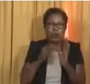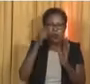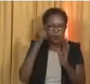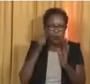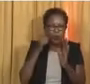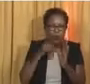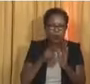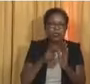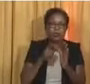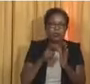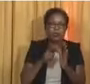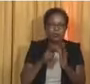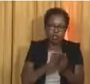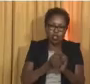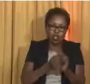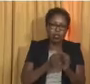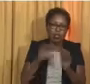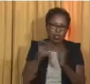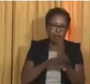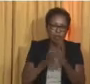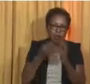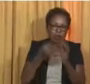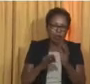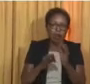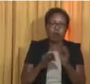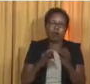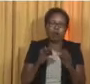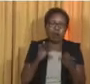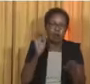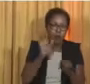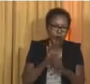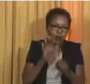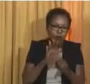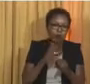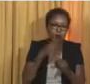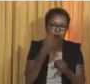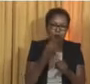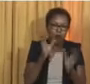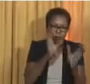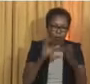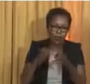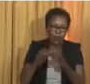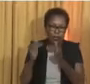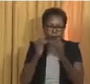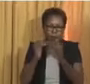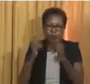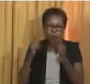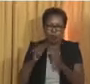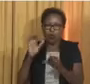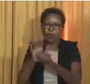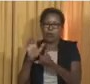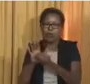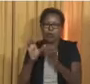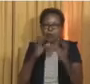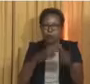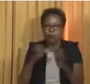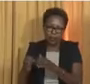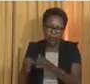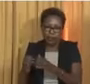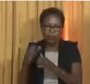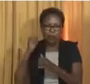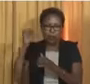a multi-party democracy to a de jure one-party state in 1982. Informed